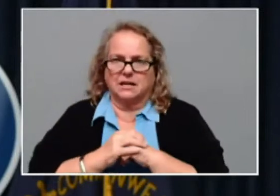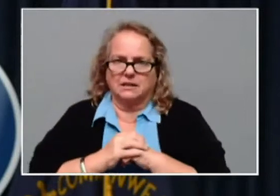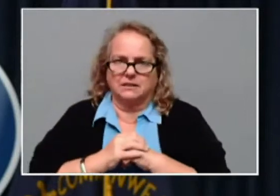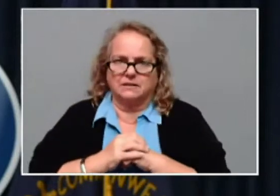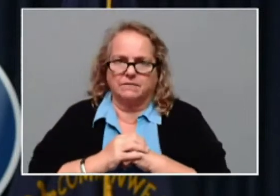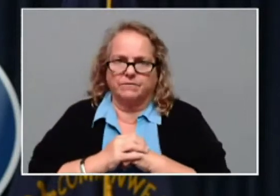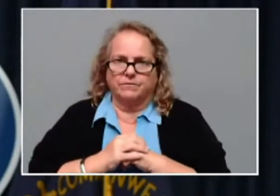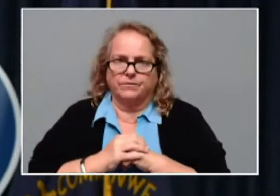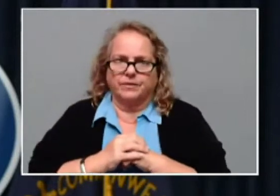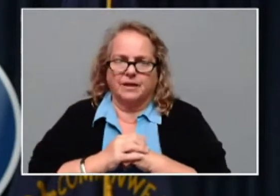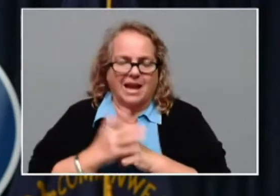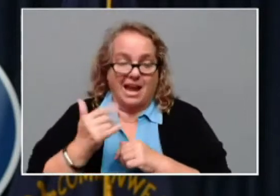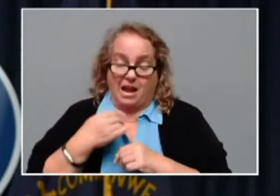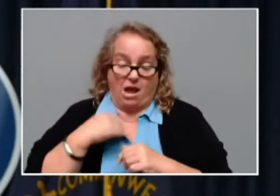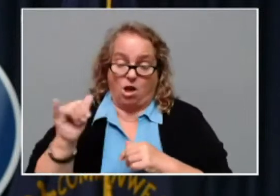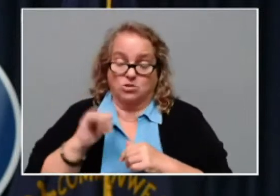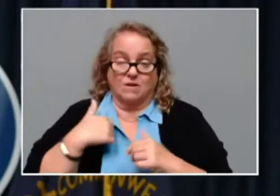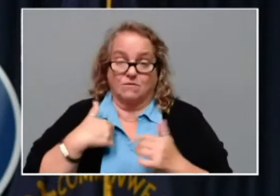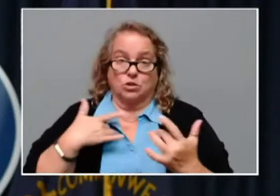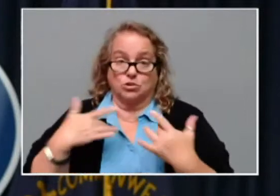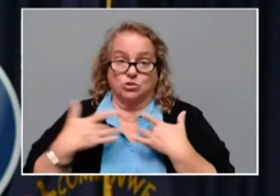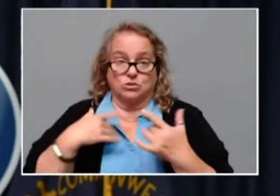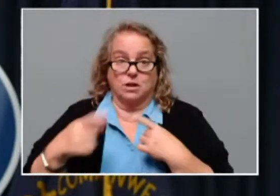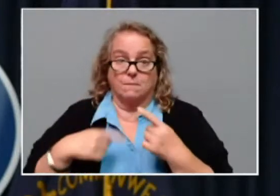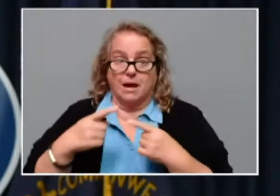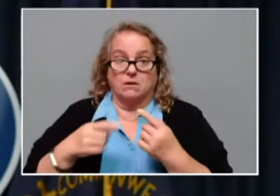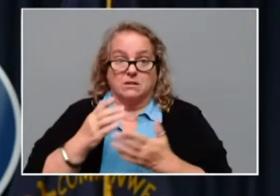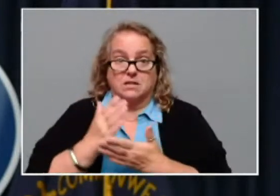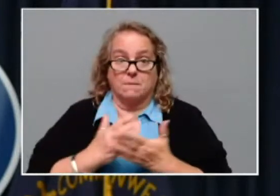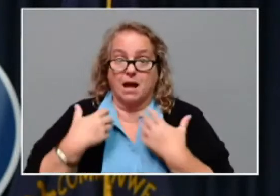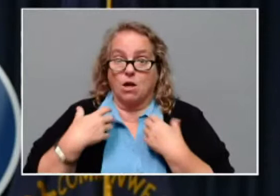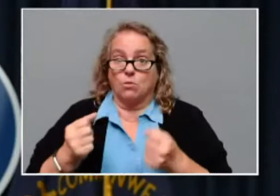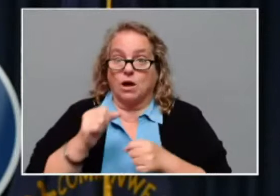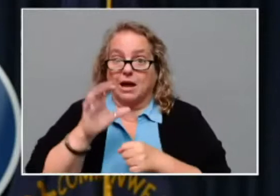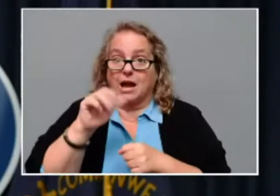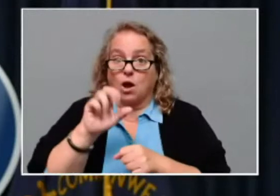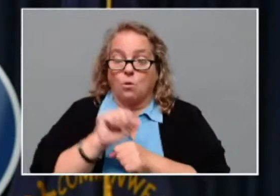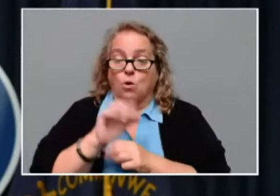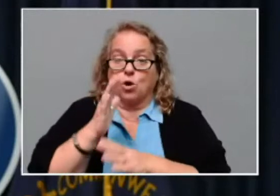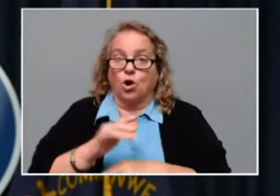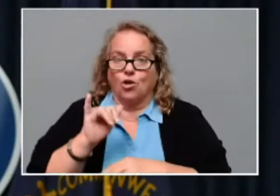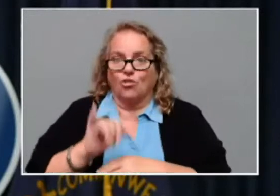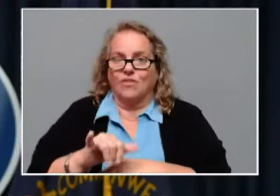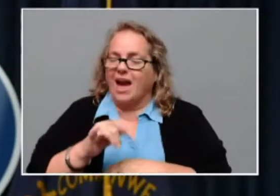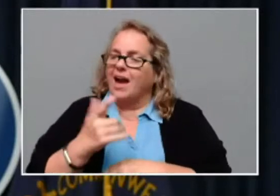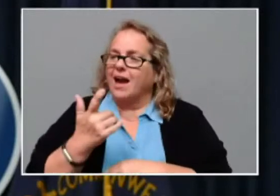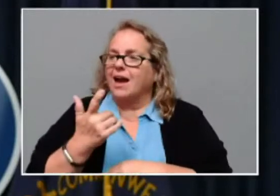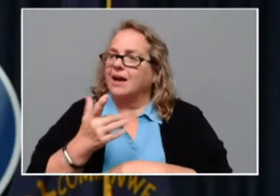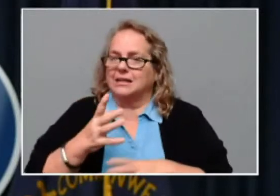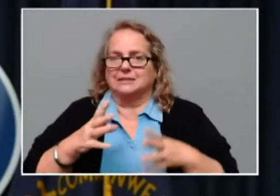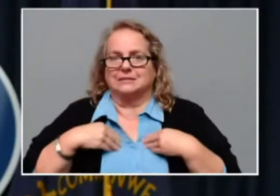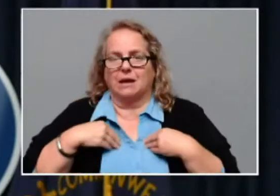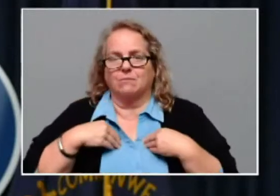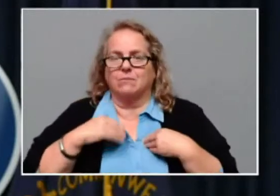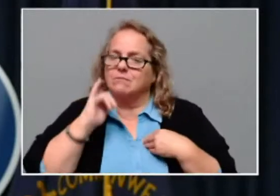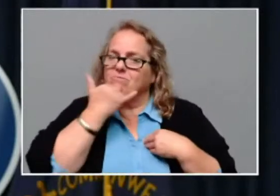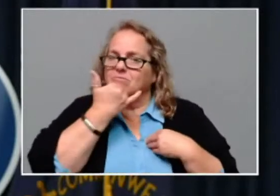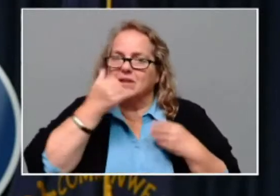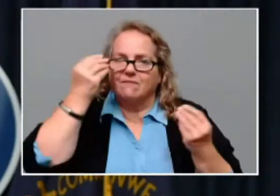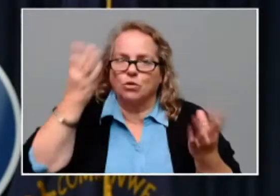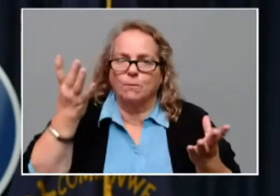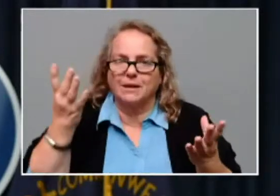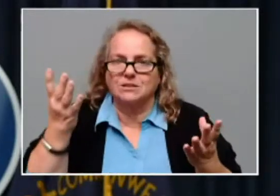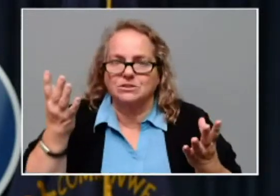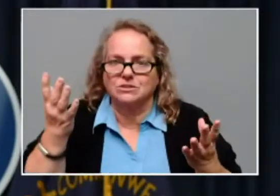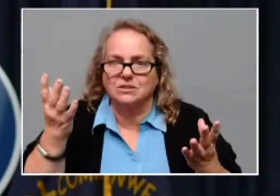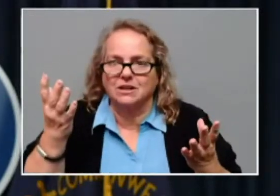about a healthcare worker that has bought into the misinformation being the person that's looked to